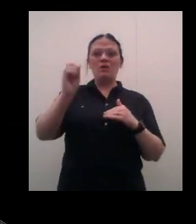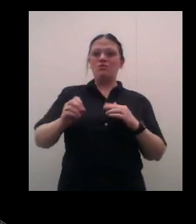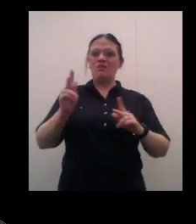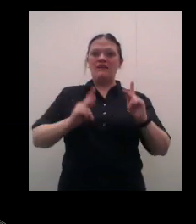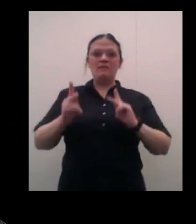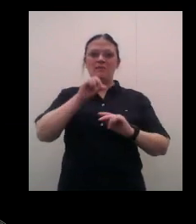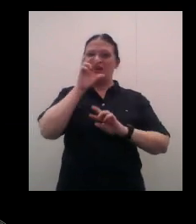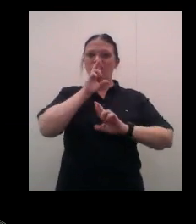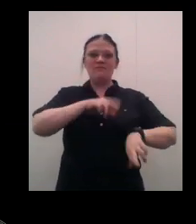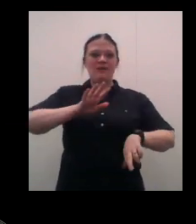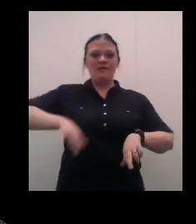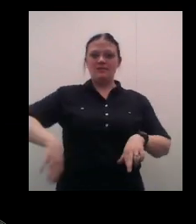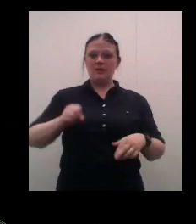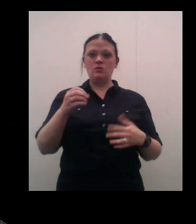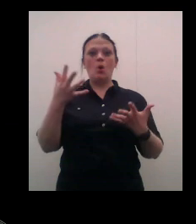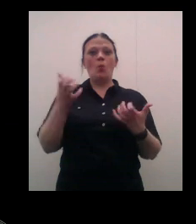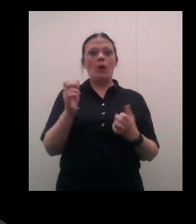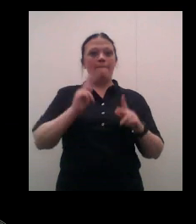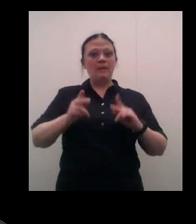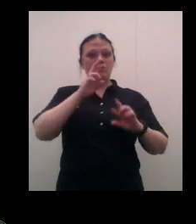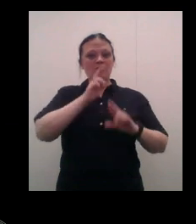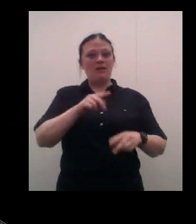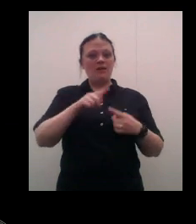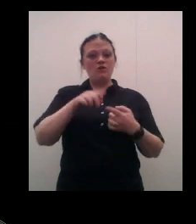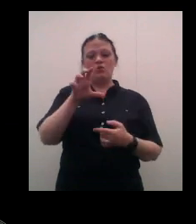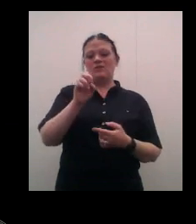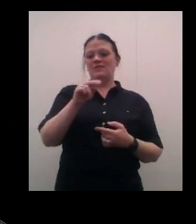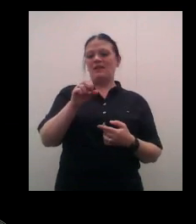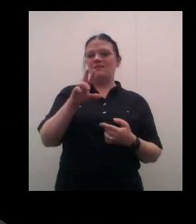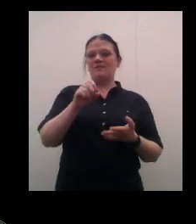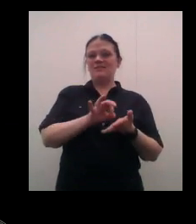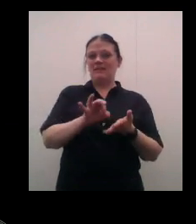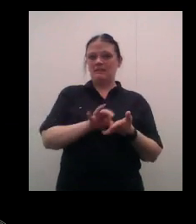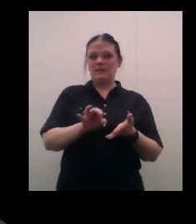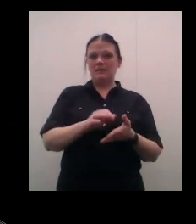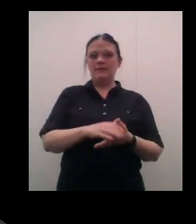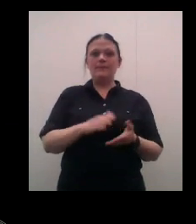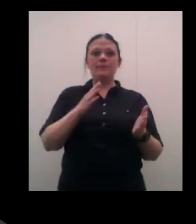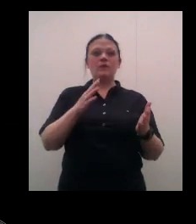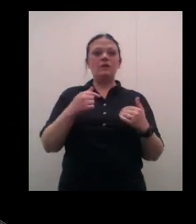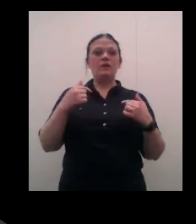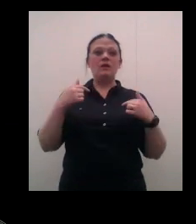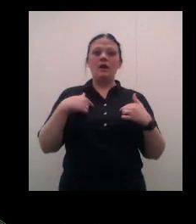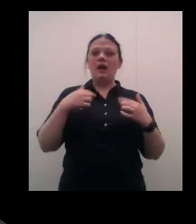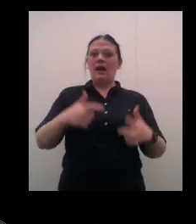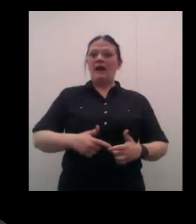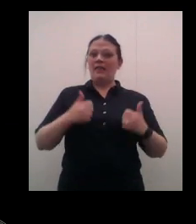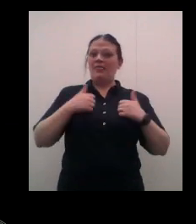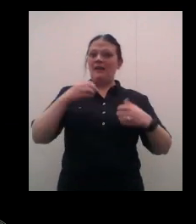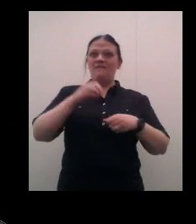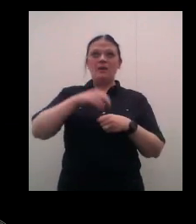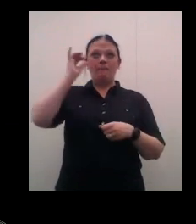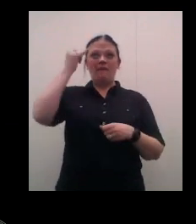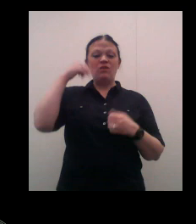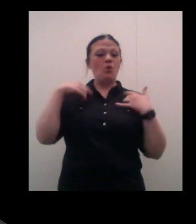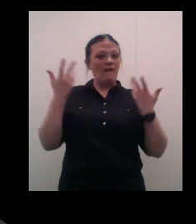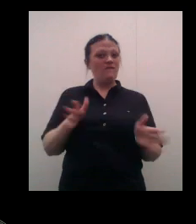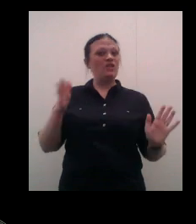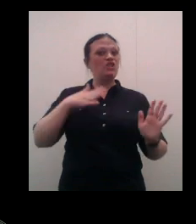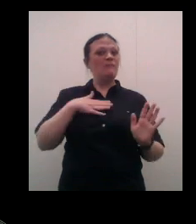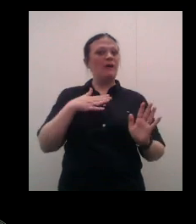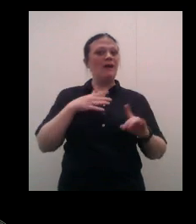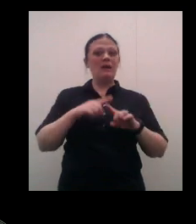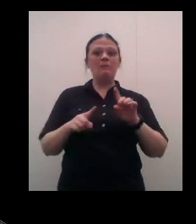not responded, so we want people to respond to the census. Buffalo, I'm a City of Buffalo resident, and I did my census,